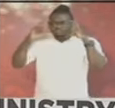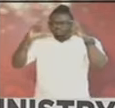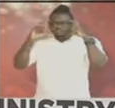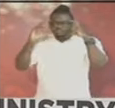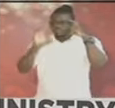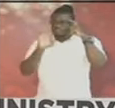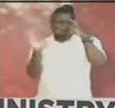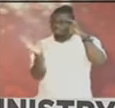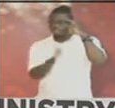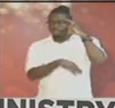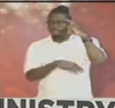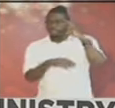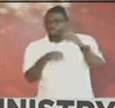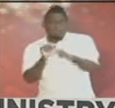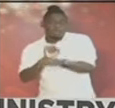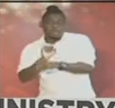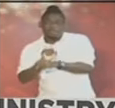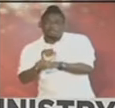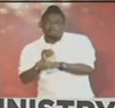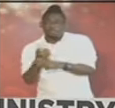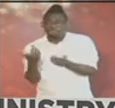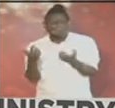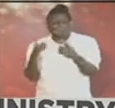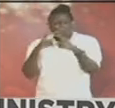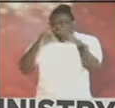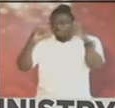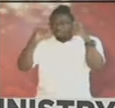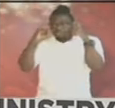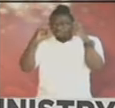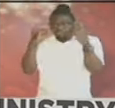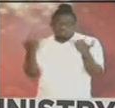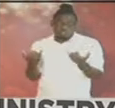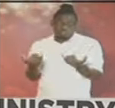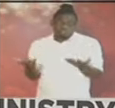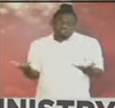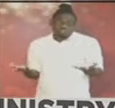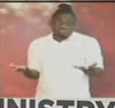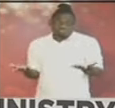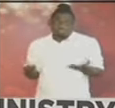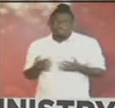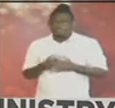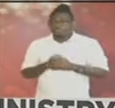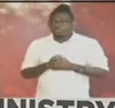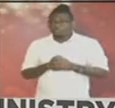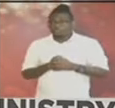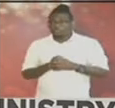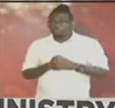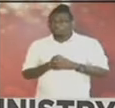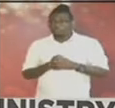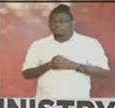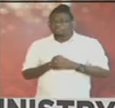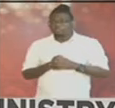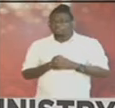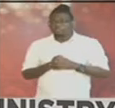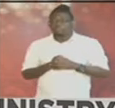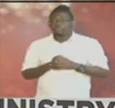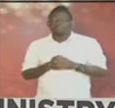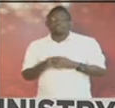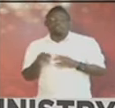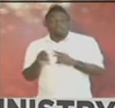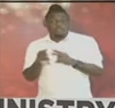work without wearing their face masks as they should. It is important